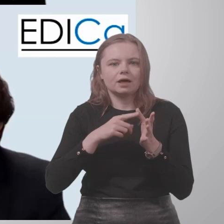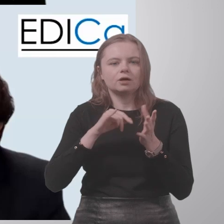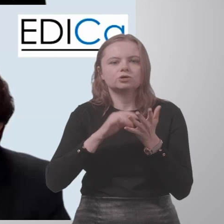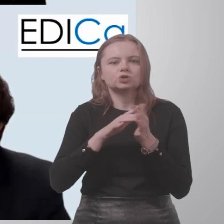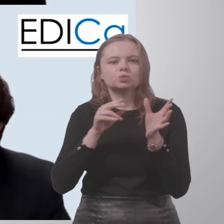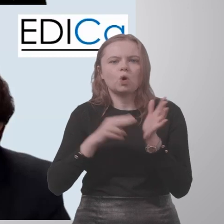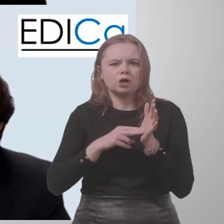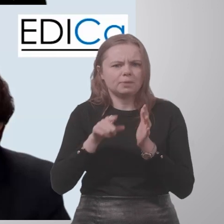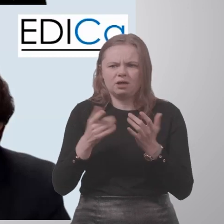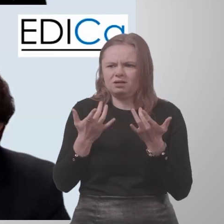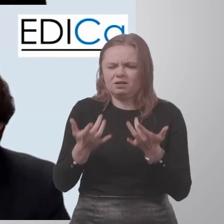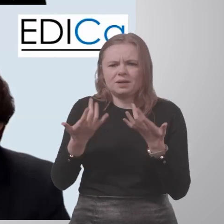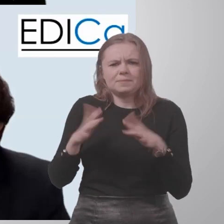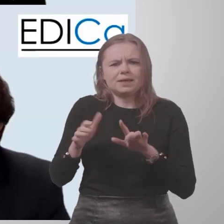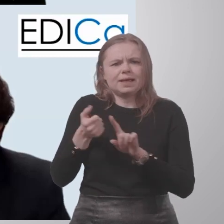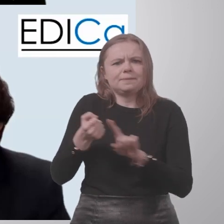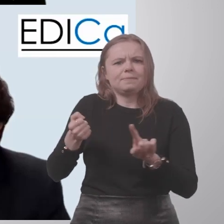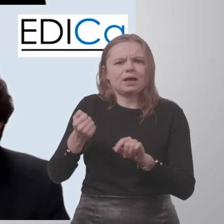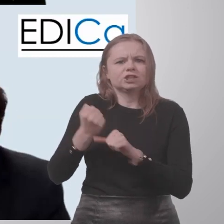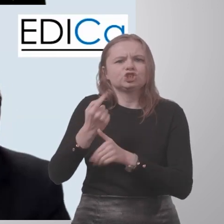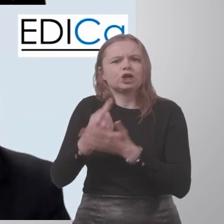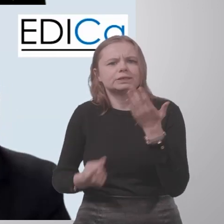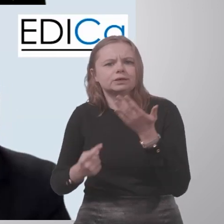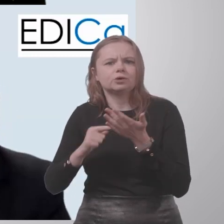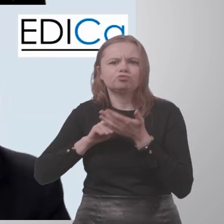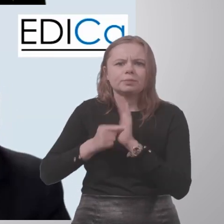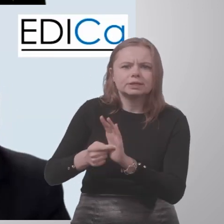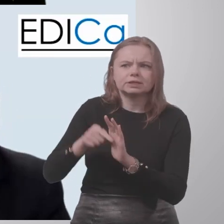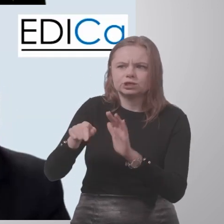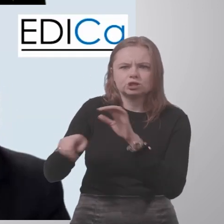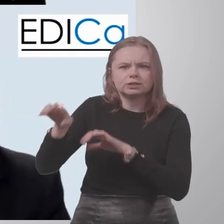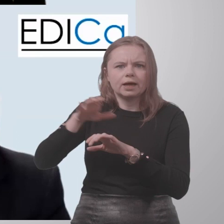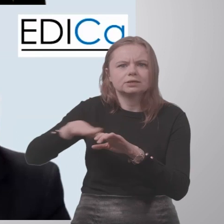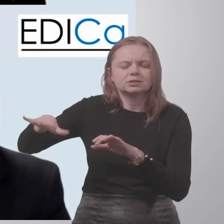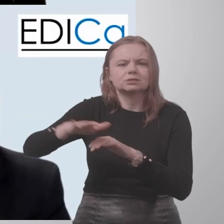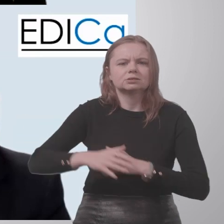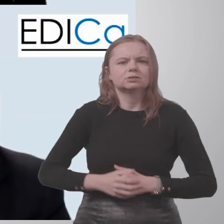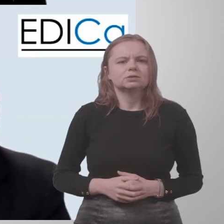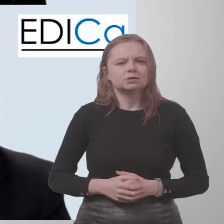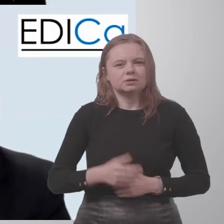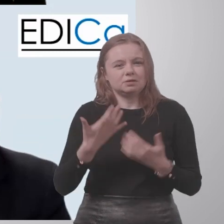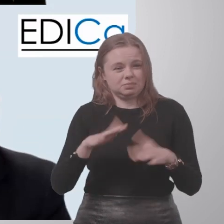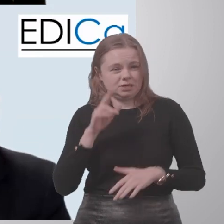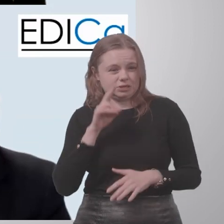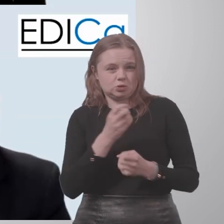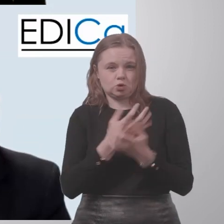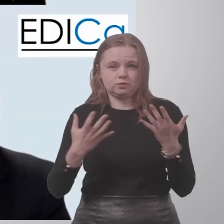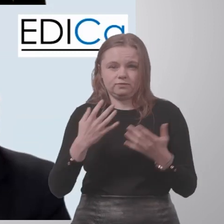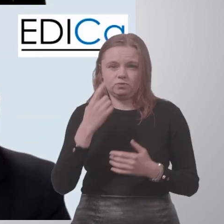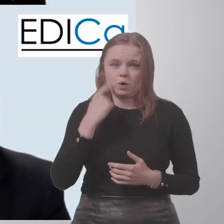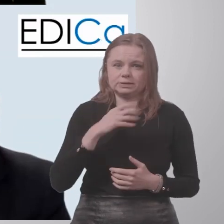on the gender representation in the sciences. What we have seen is a number of white men who lead Athena Swan